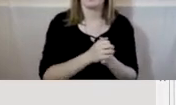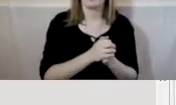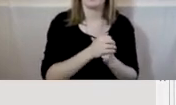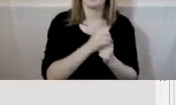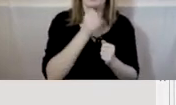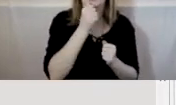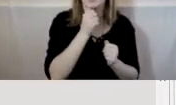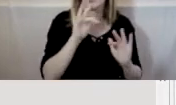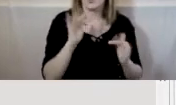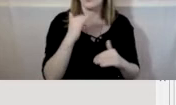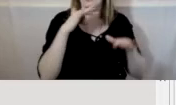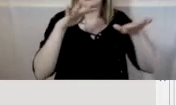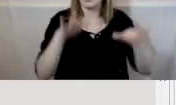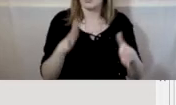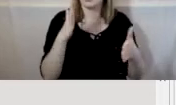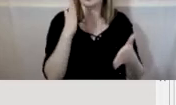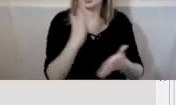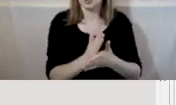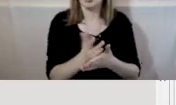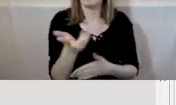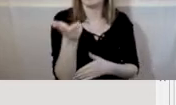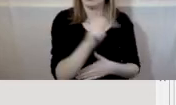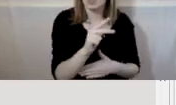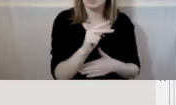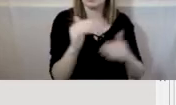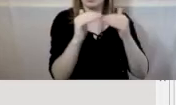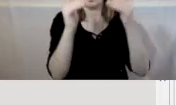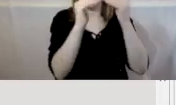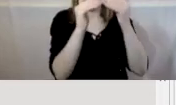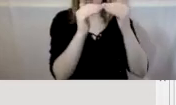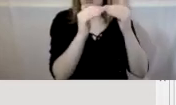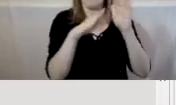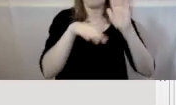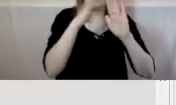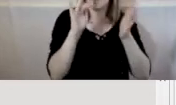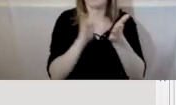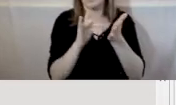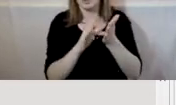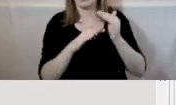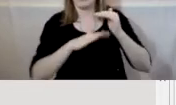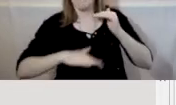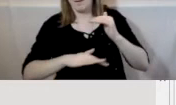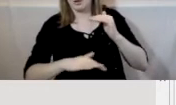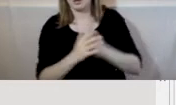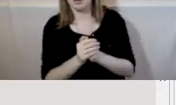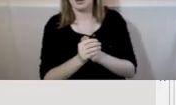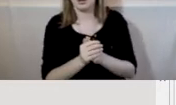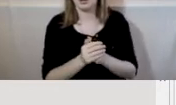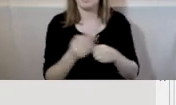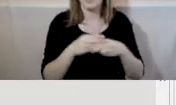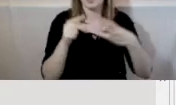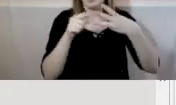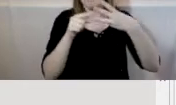basic, intermediate level and advanced level, it's not very good, because basic and intermediate